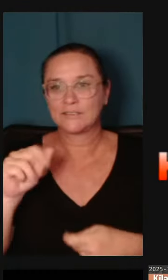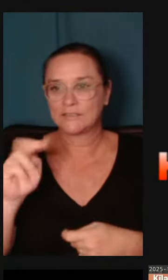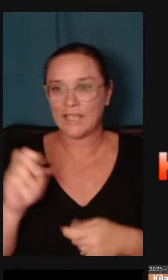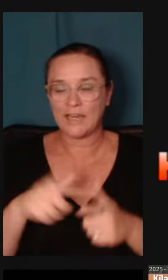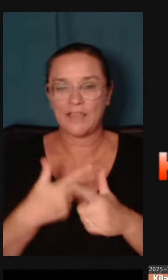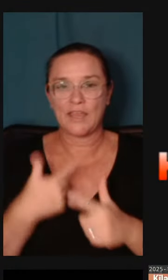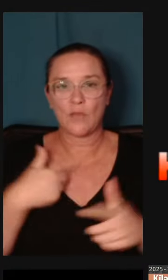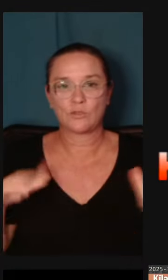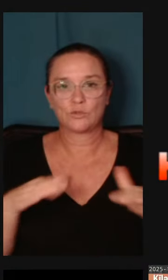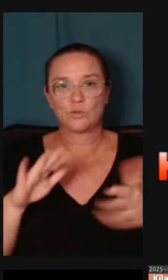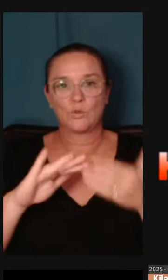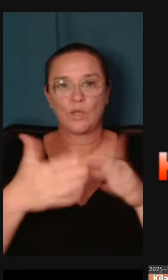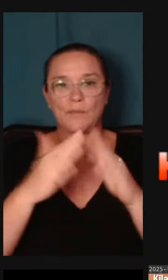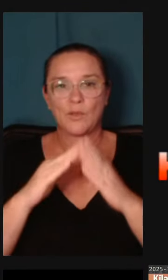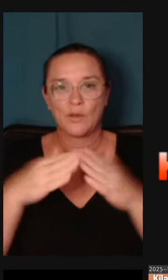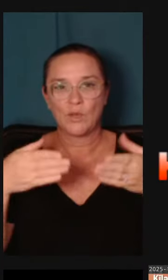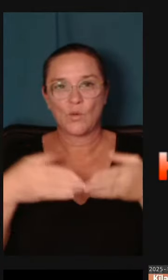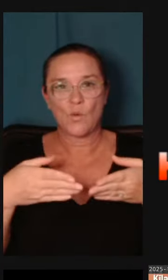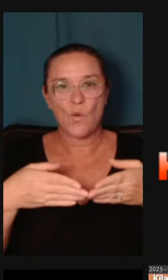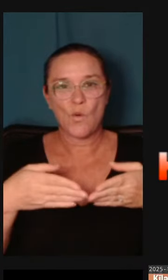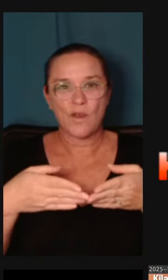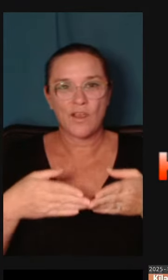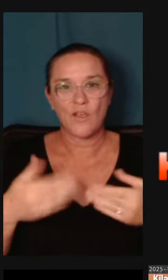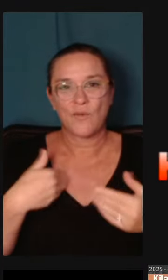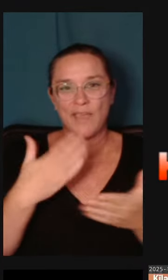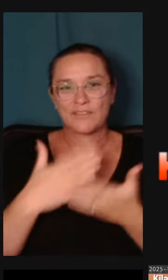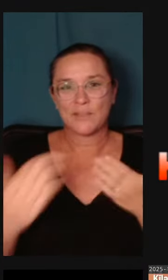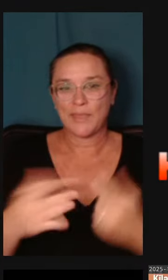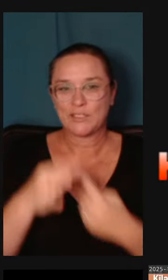Oh, yeah. Got to have Dane, and I got something special for Dane.